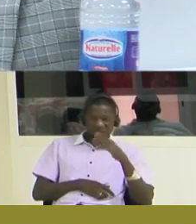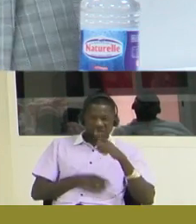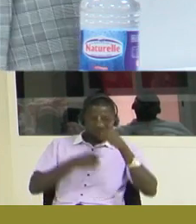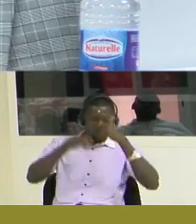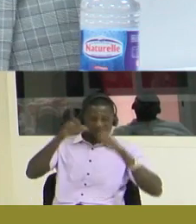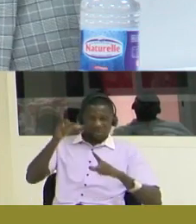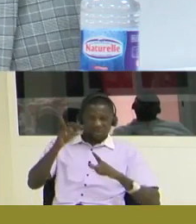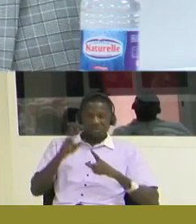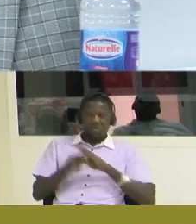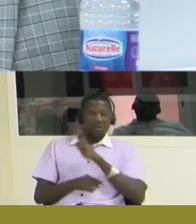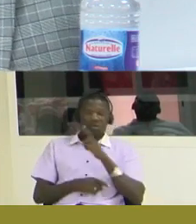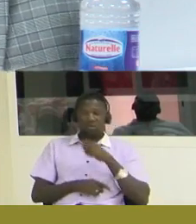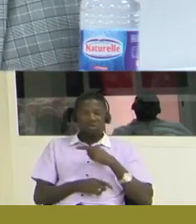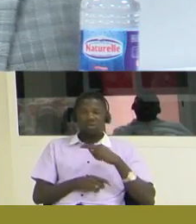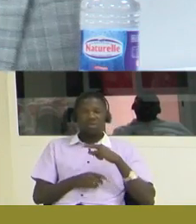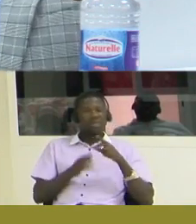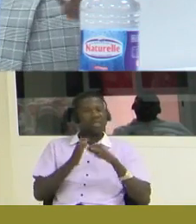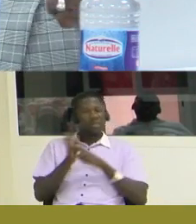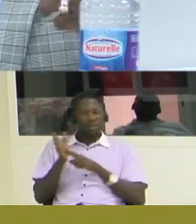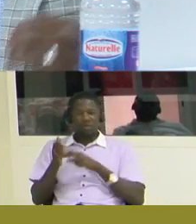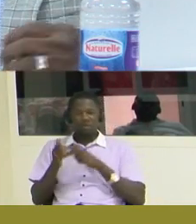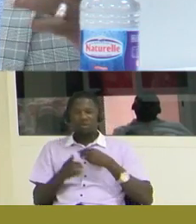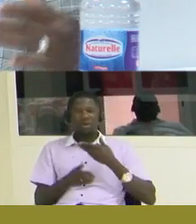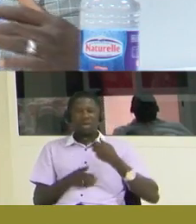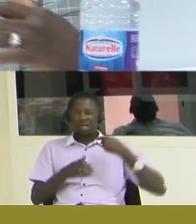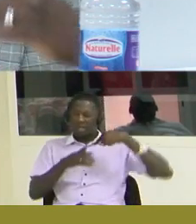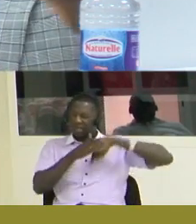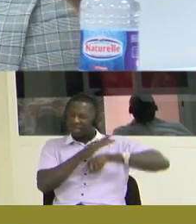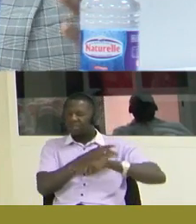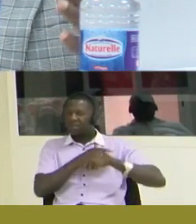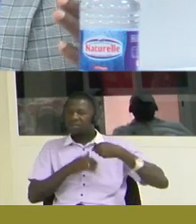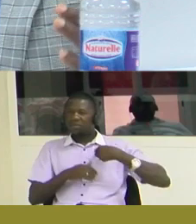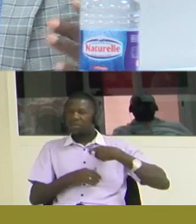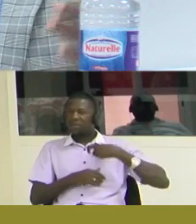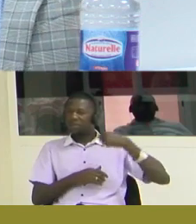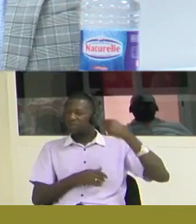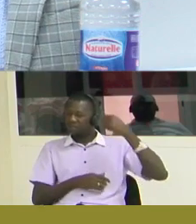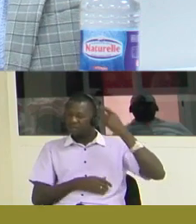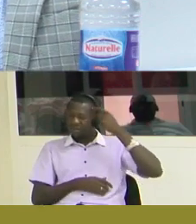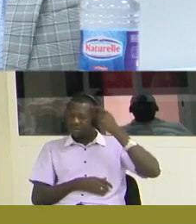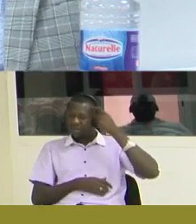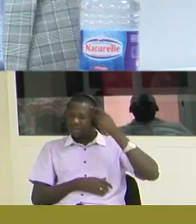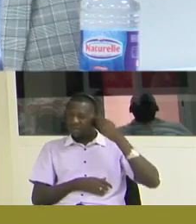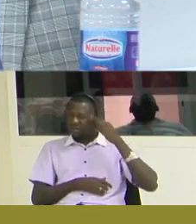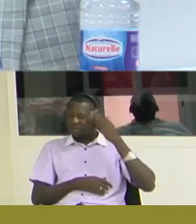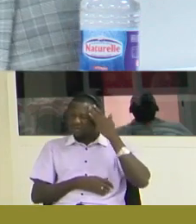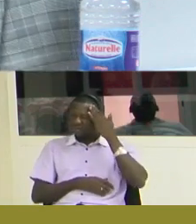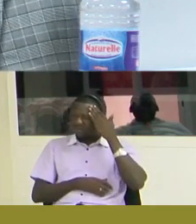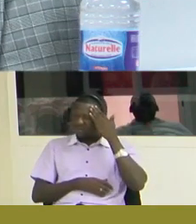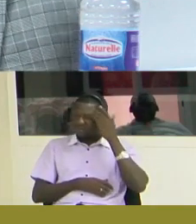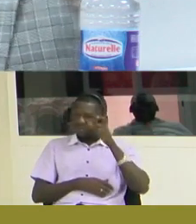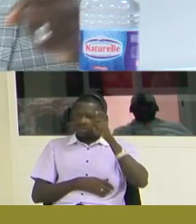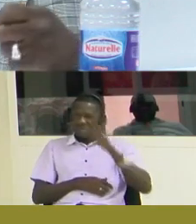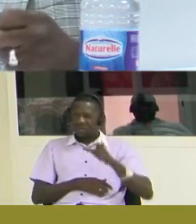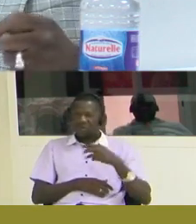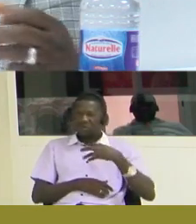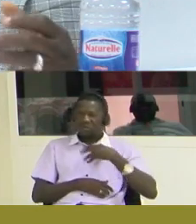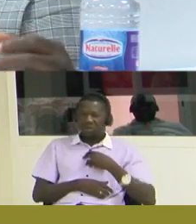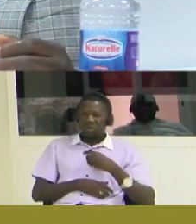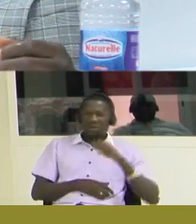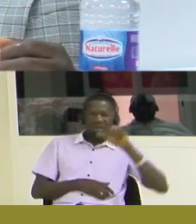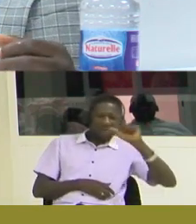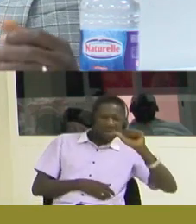enter into another person's mind in order to assess that a person wanted ooh A or B